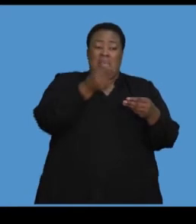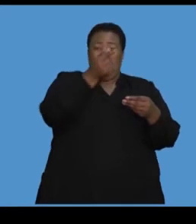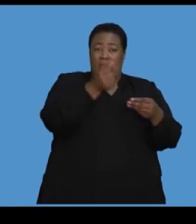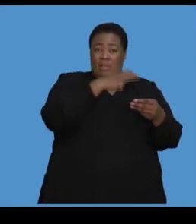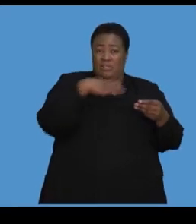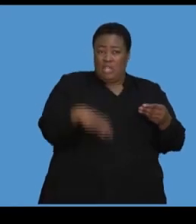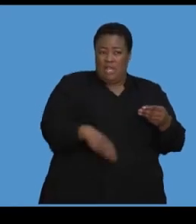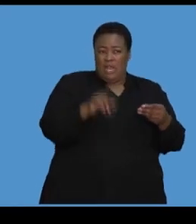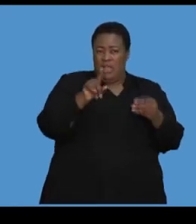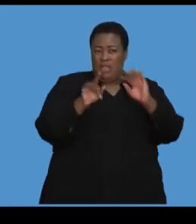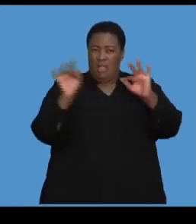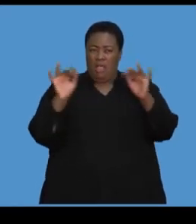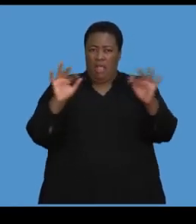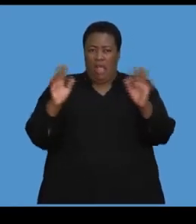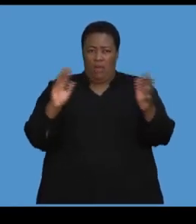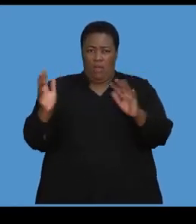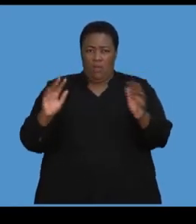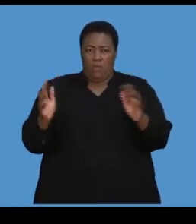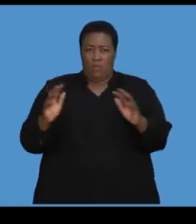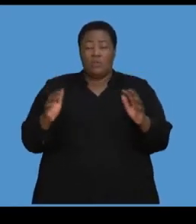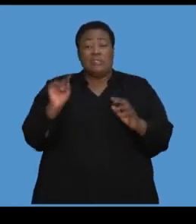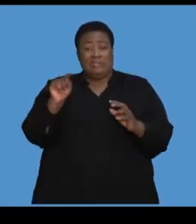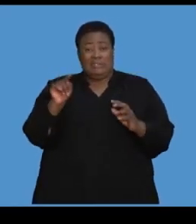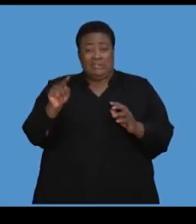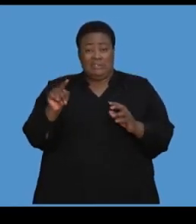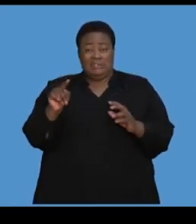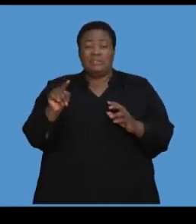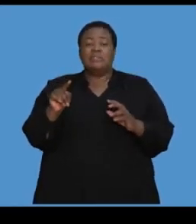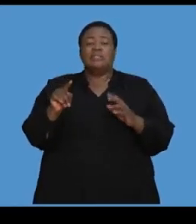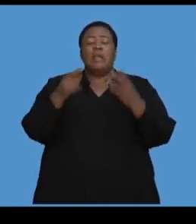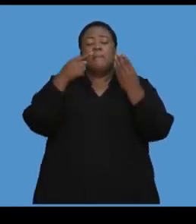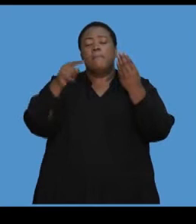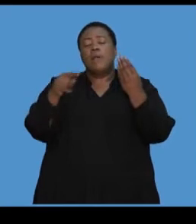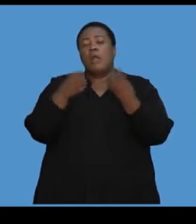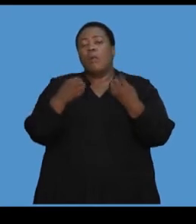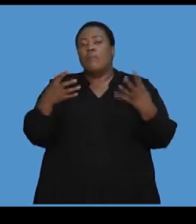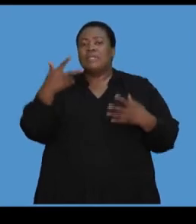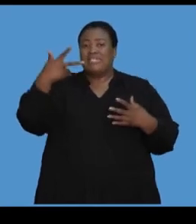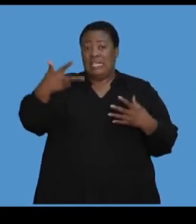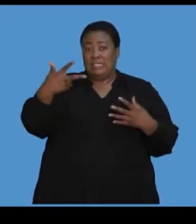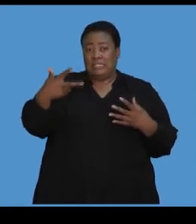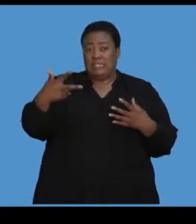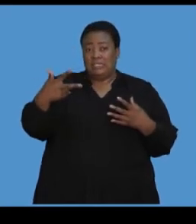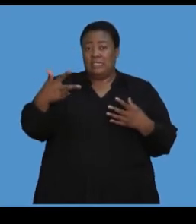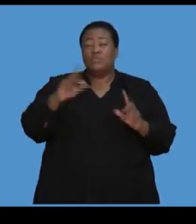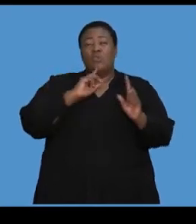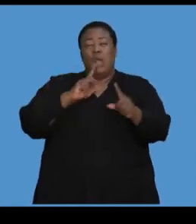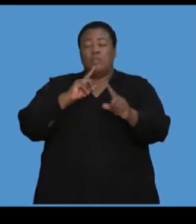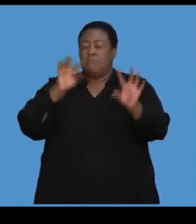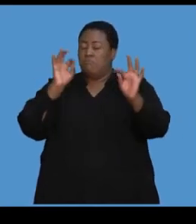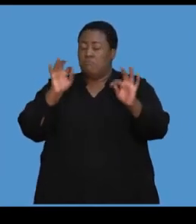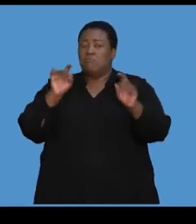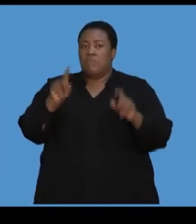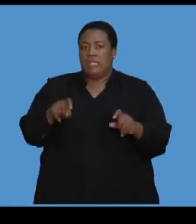of the rand. Like I said, boys and girls, typically this is an 8-mark question, so you need to be very thorough.